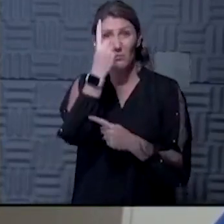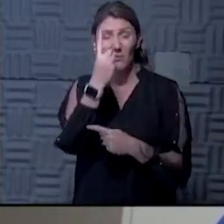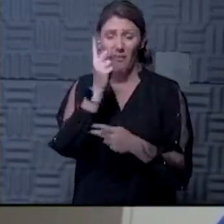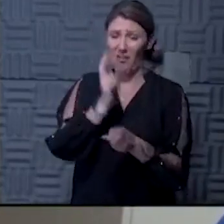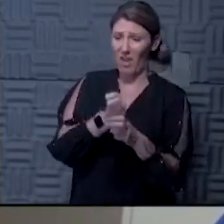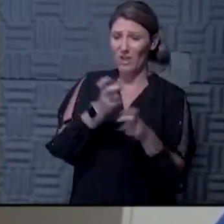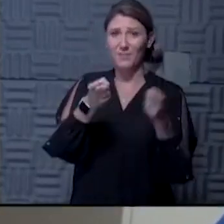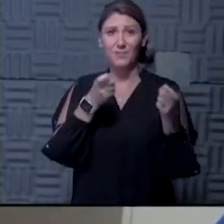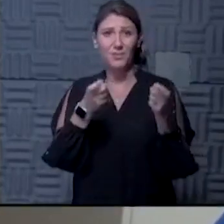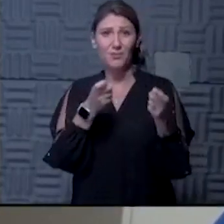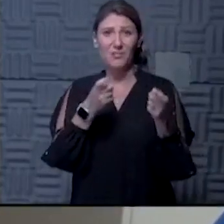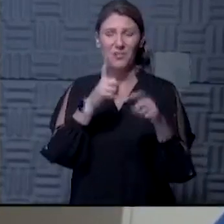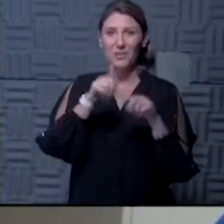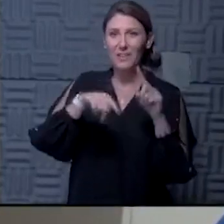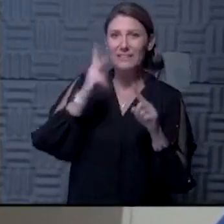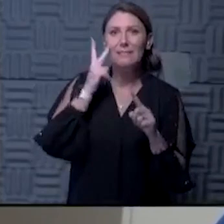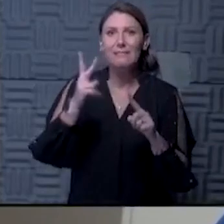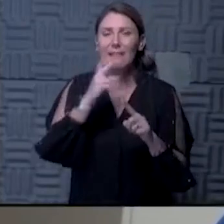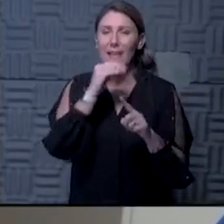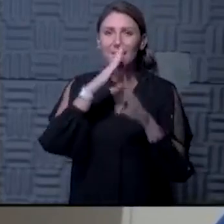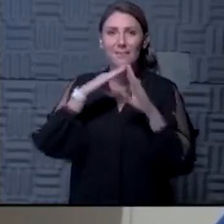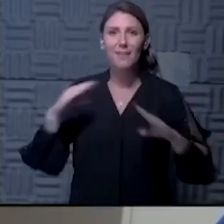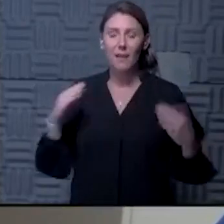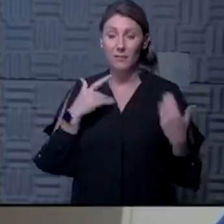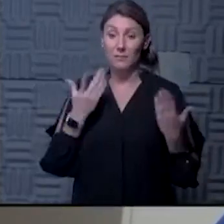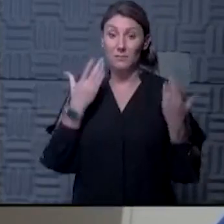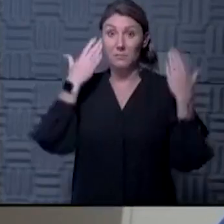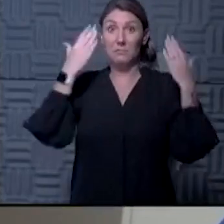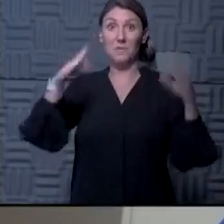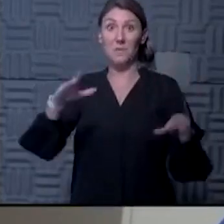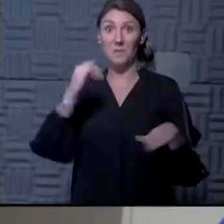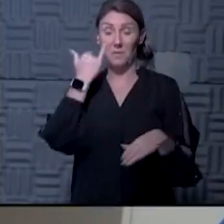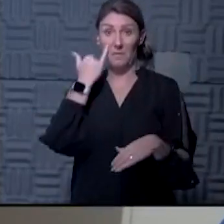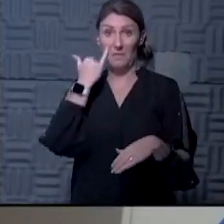because it's invisible and it's silent. So sometimes we don't even know that we